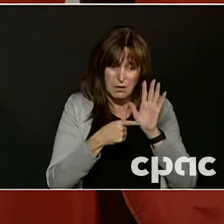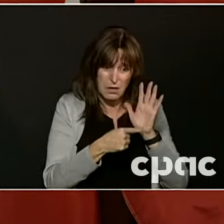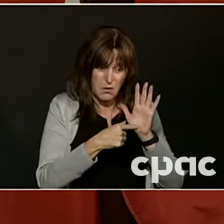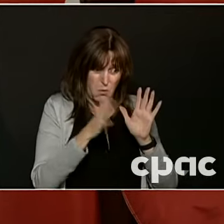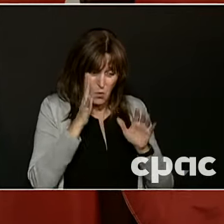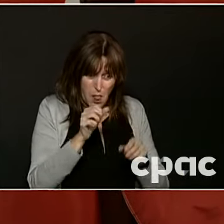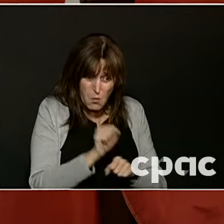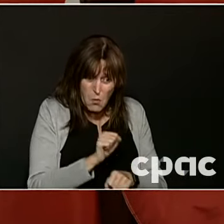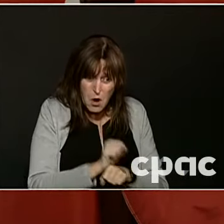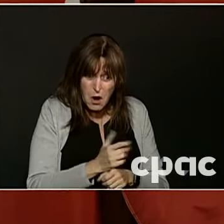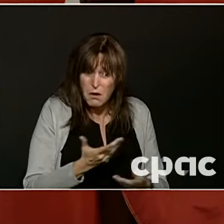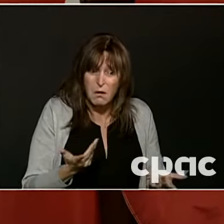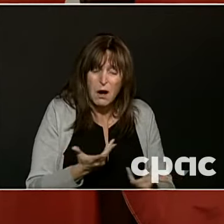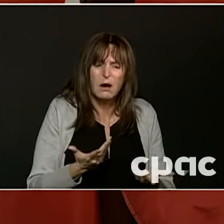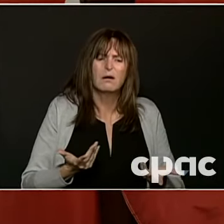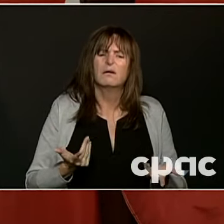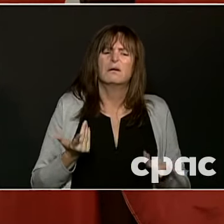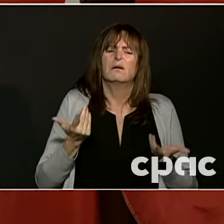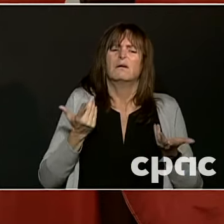have to,